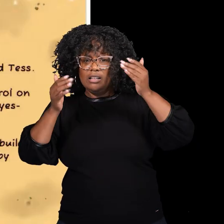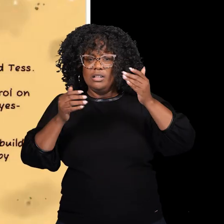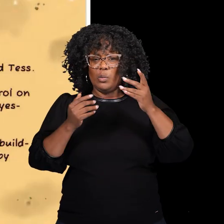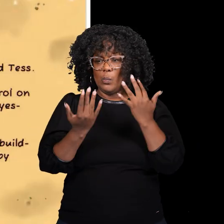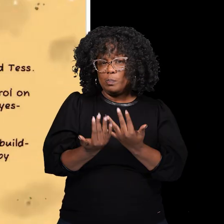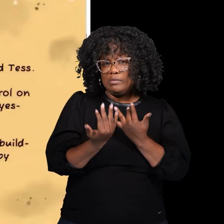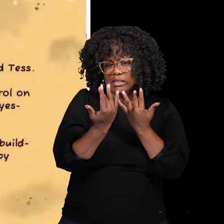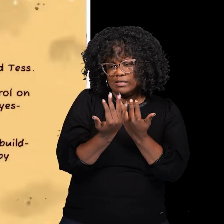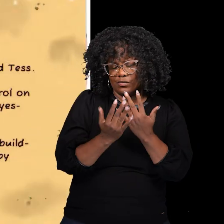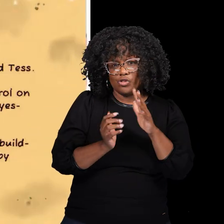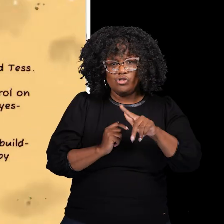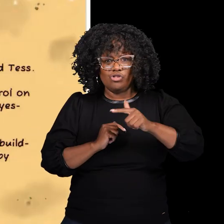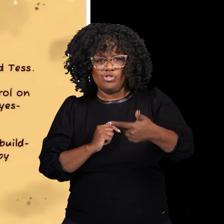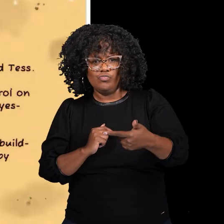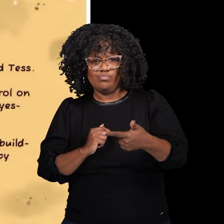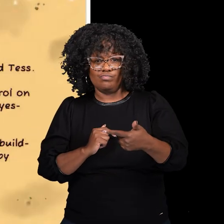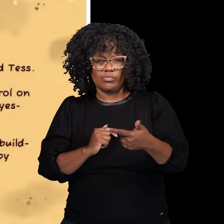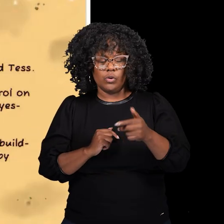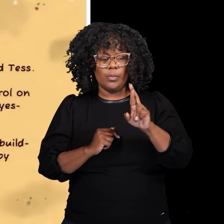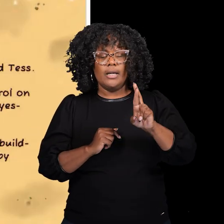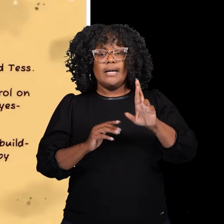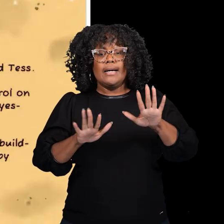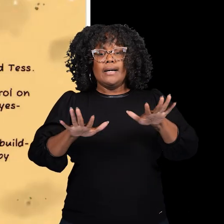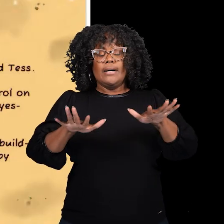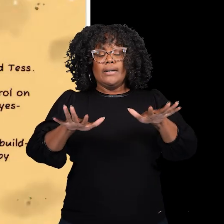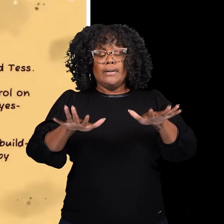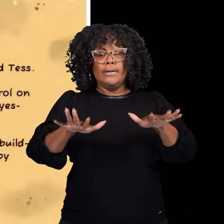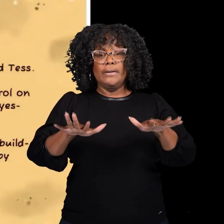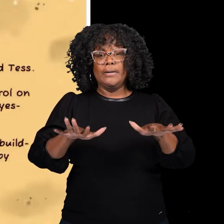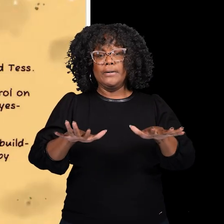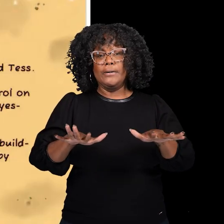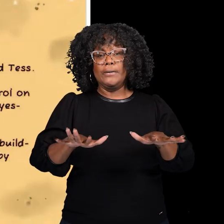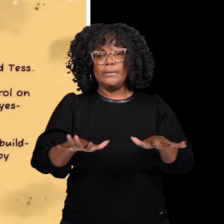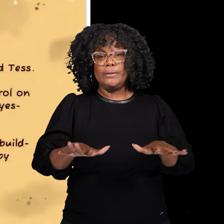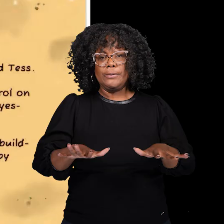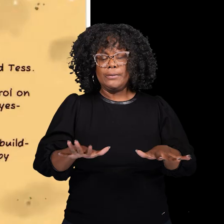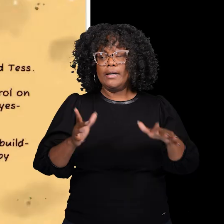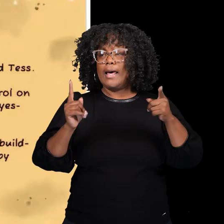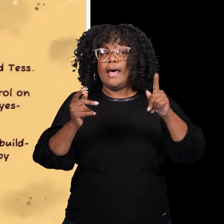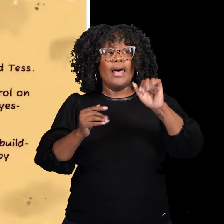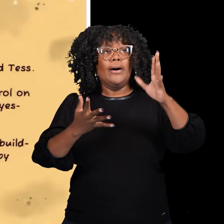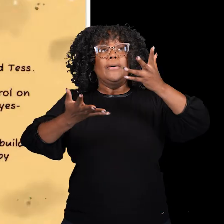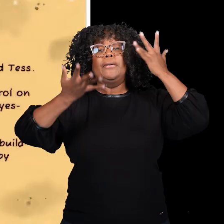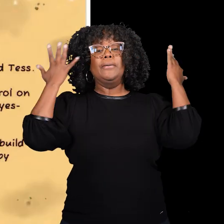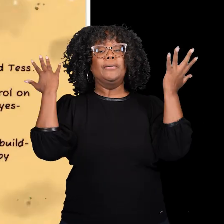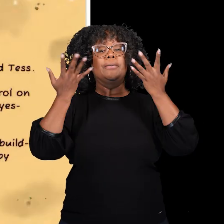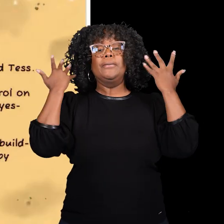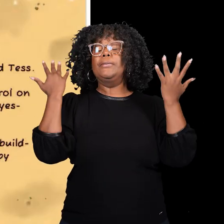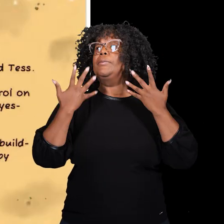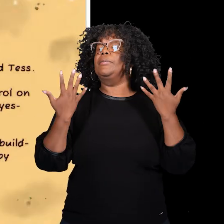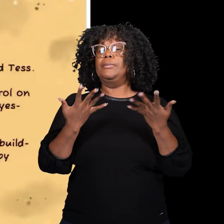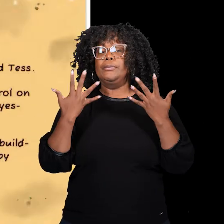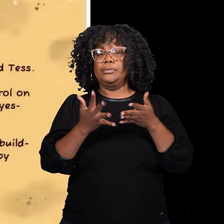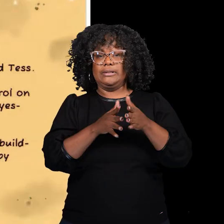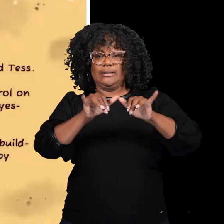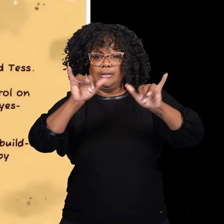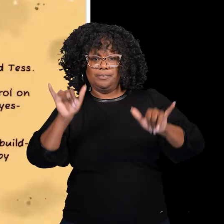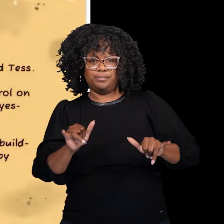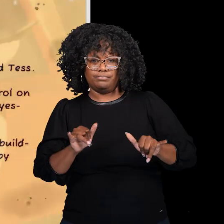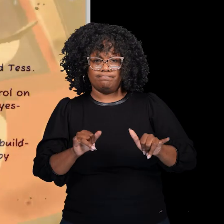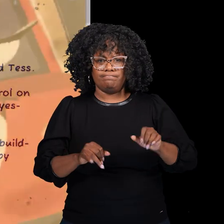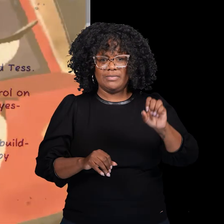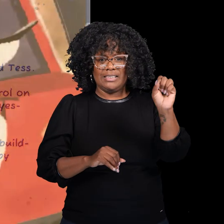her hood as she waits for their turn. Ruby takes a deep breath, letting air move through her